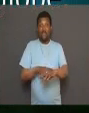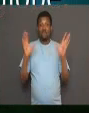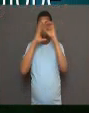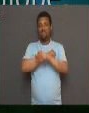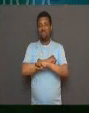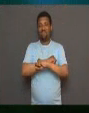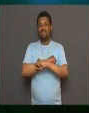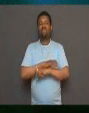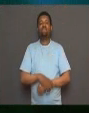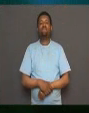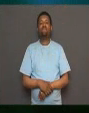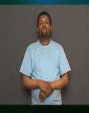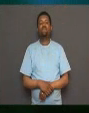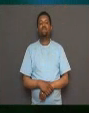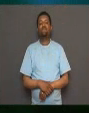Time's up.